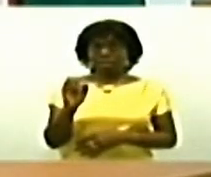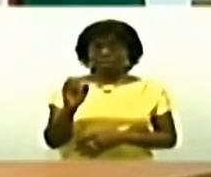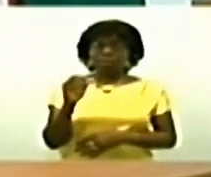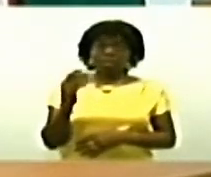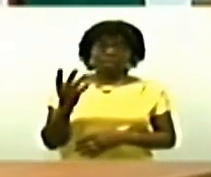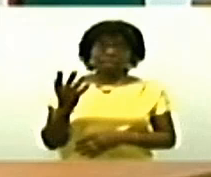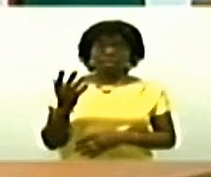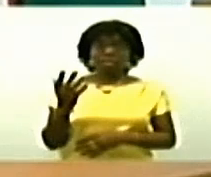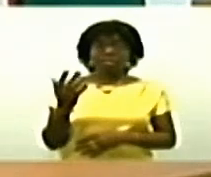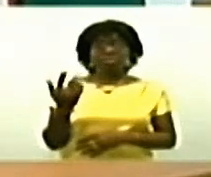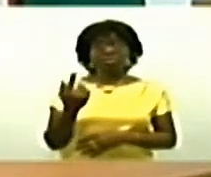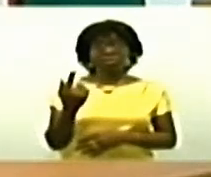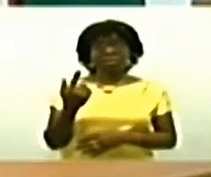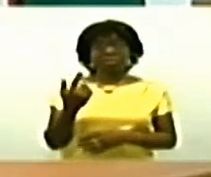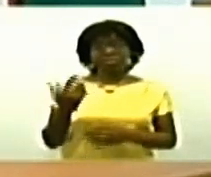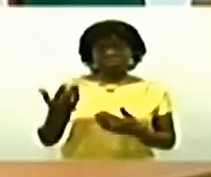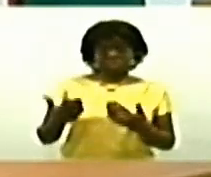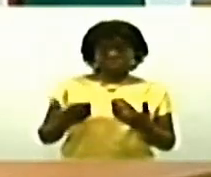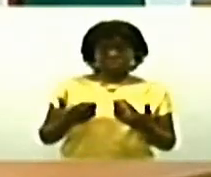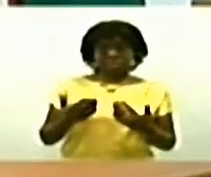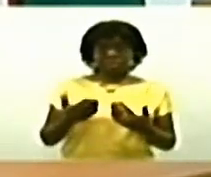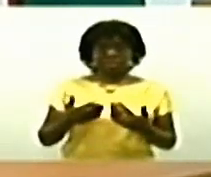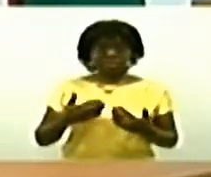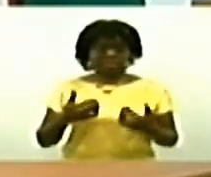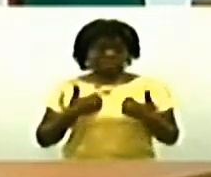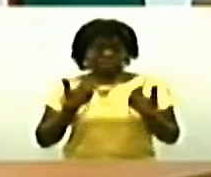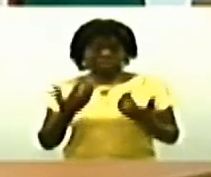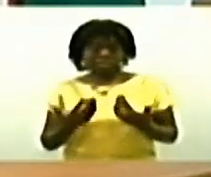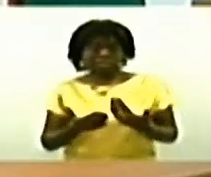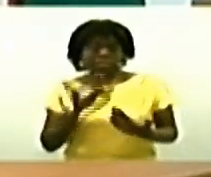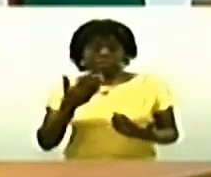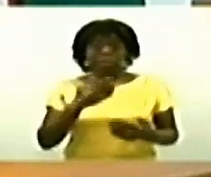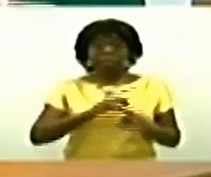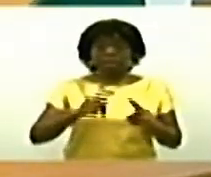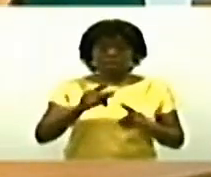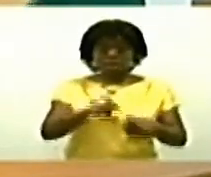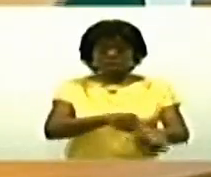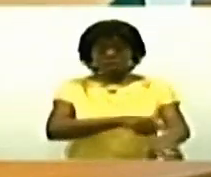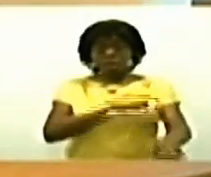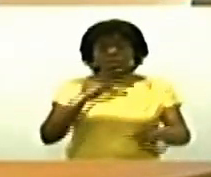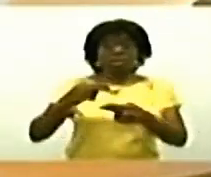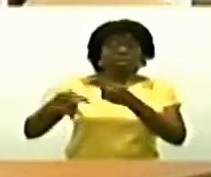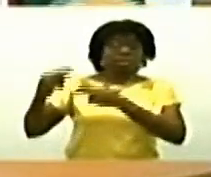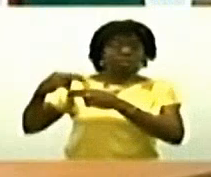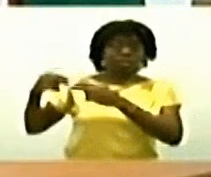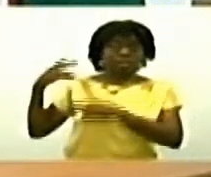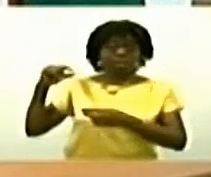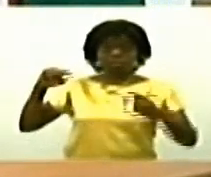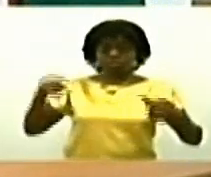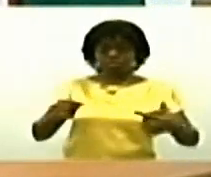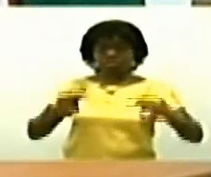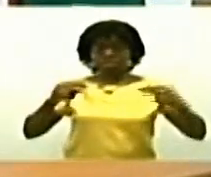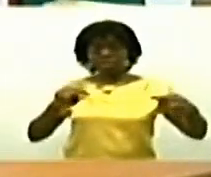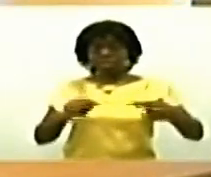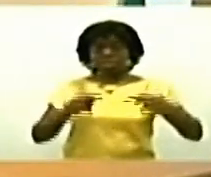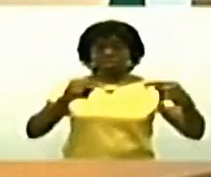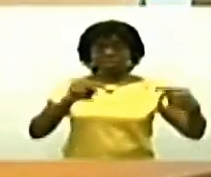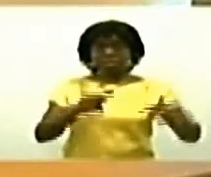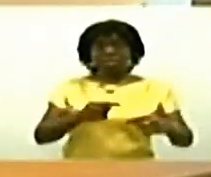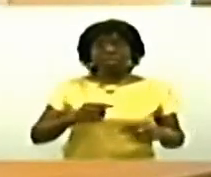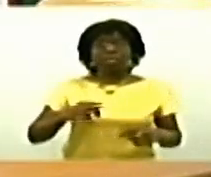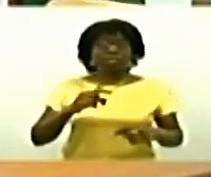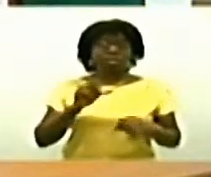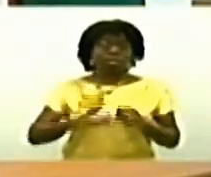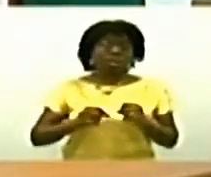Well, somewhat of a freshman but with a long history of struggle, so a lot of this